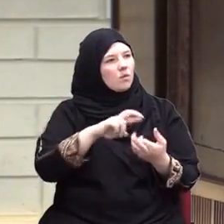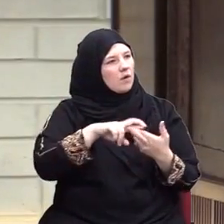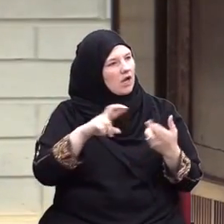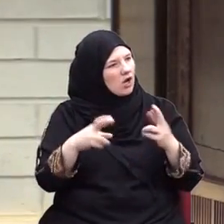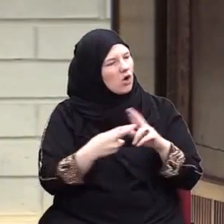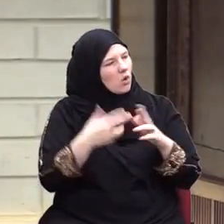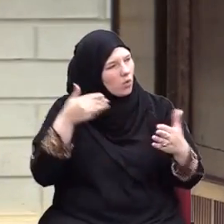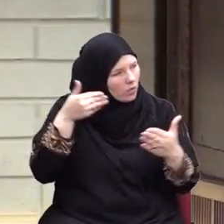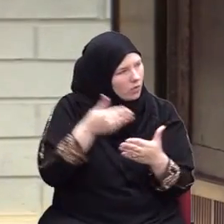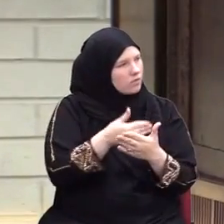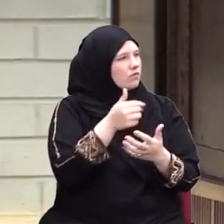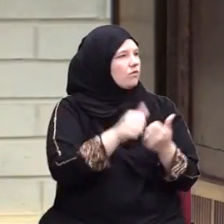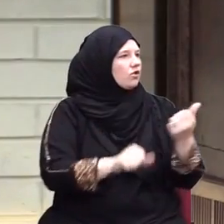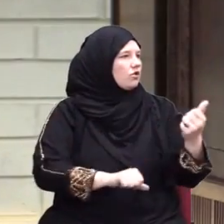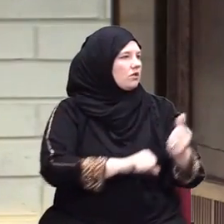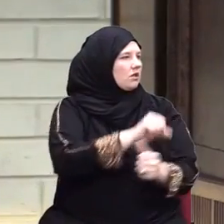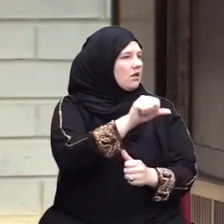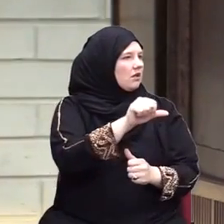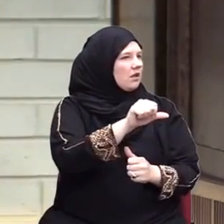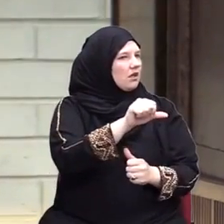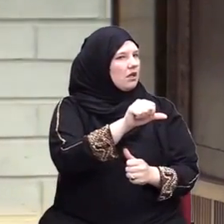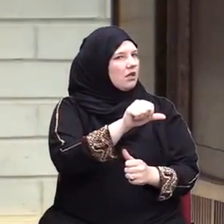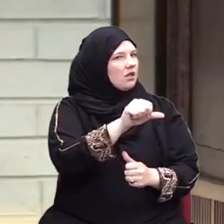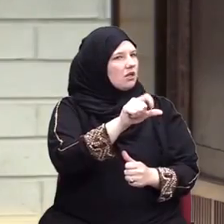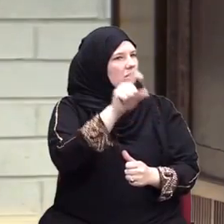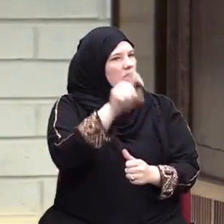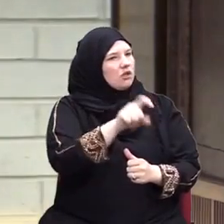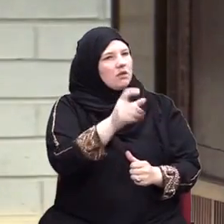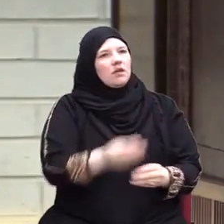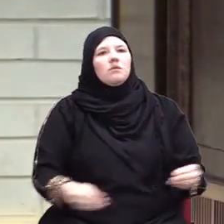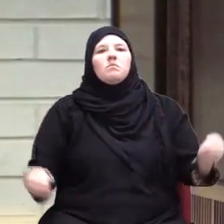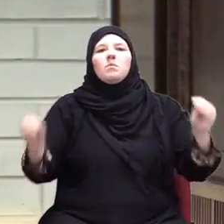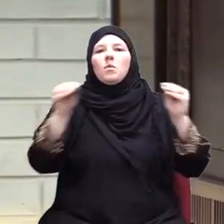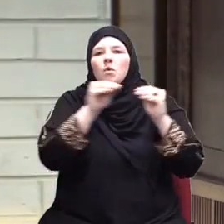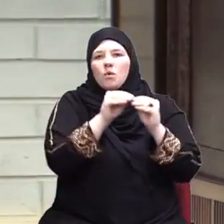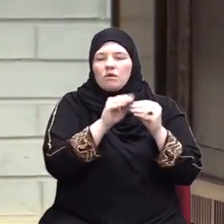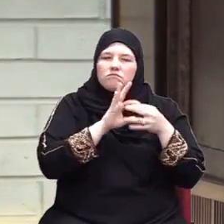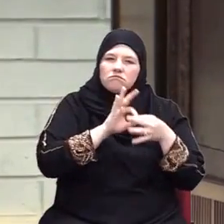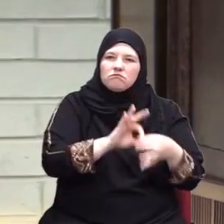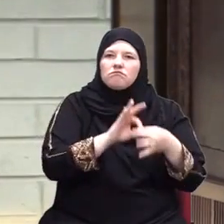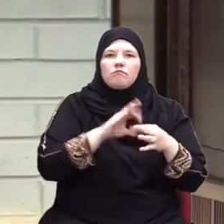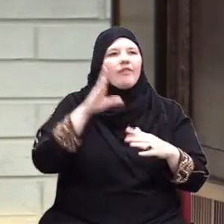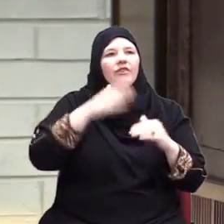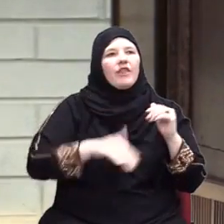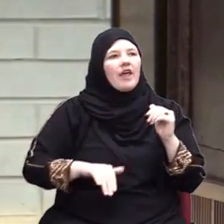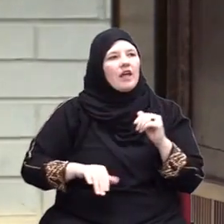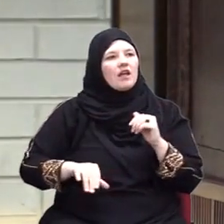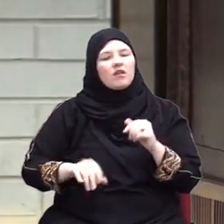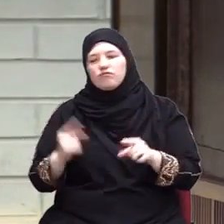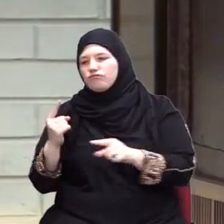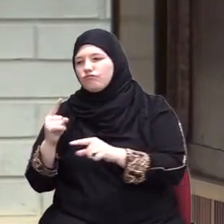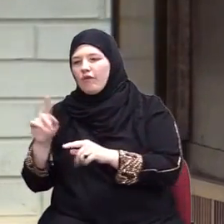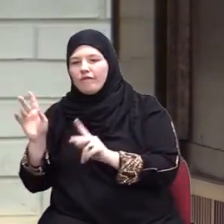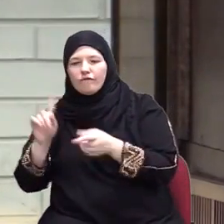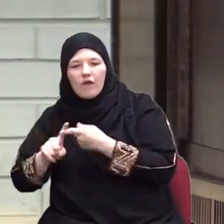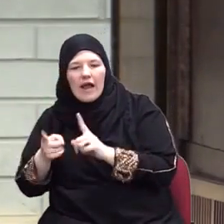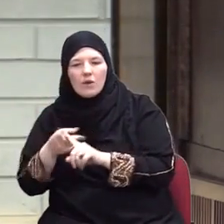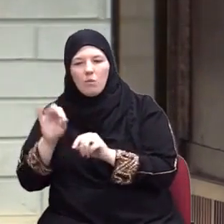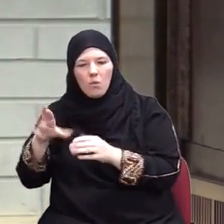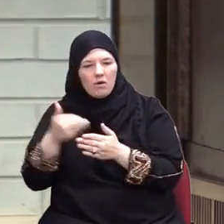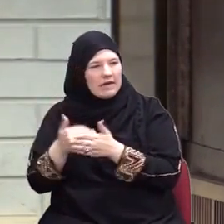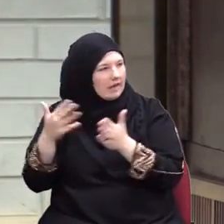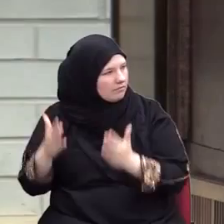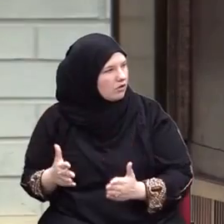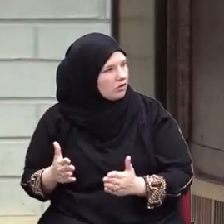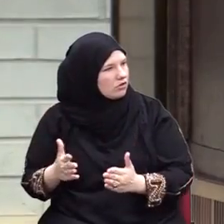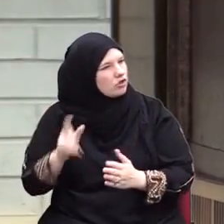to each other, and they are deserving more of your kinship than anyone else. You know